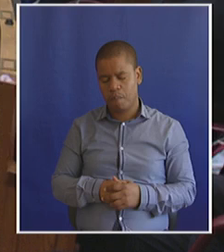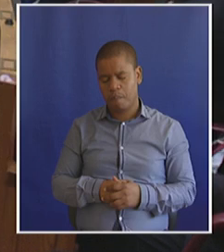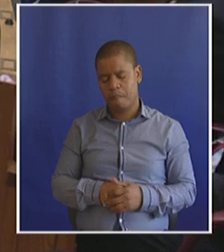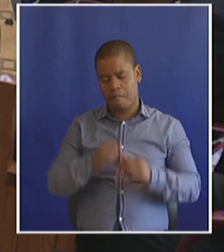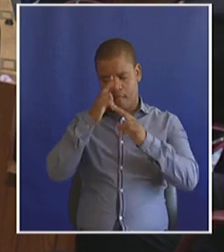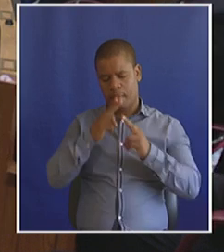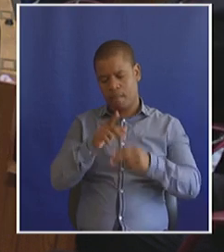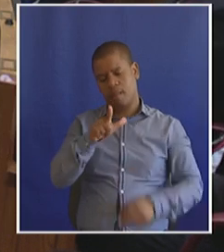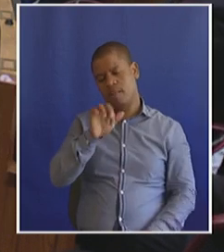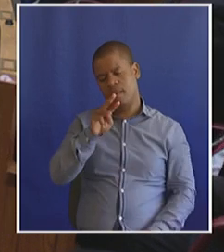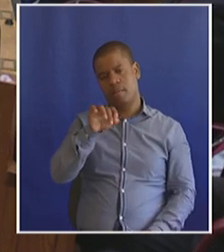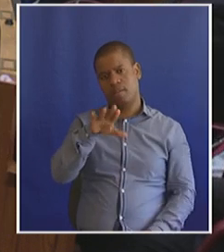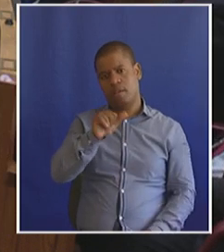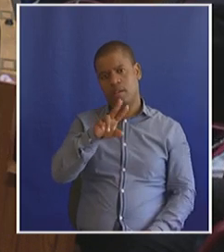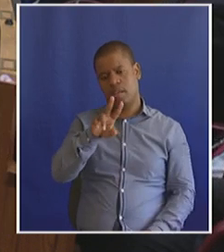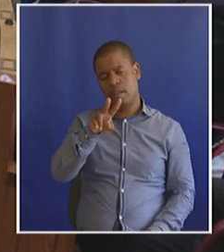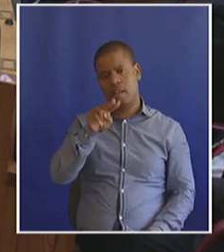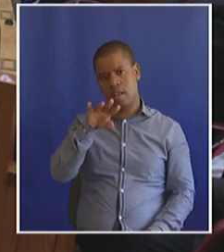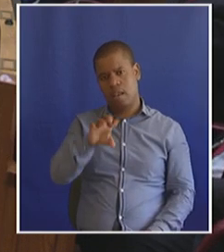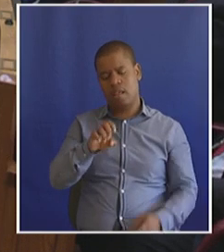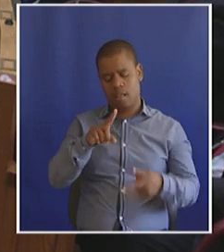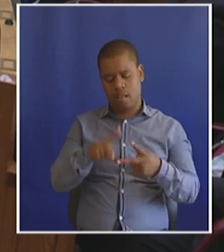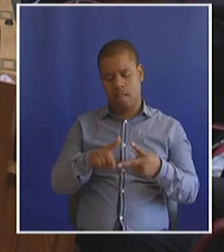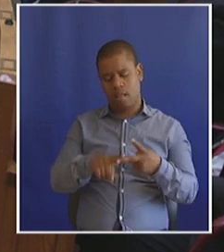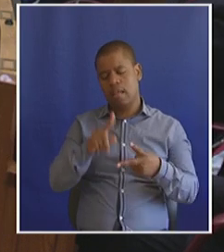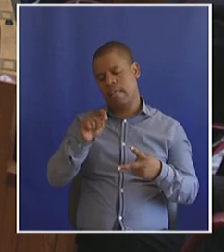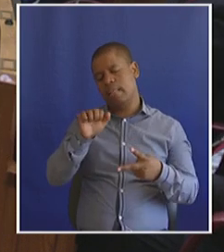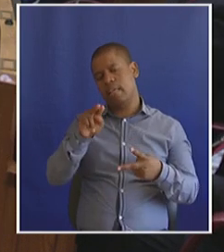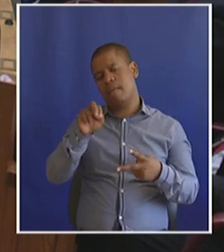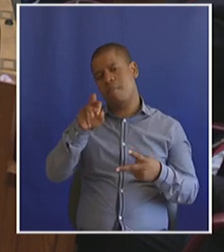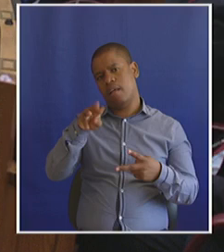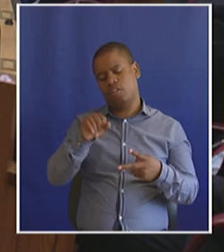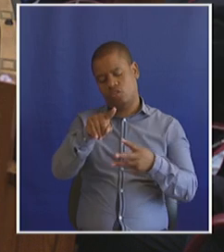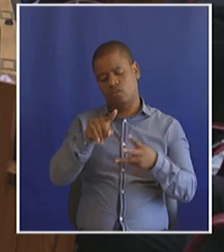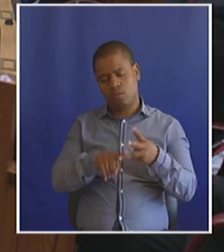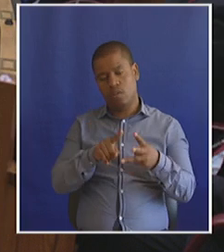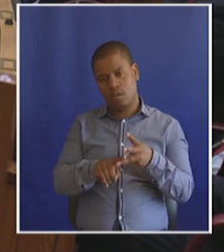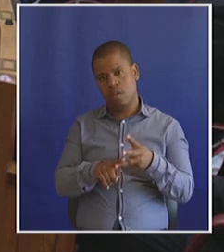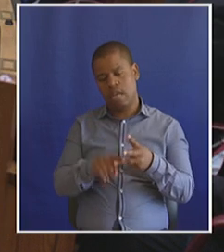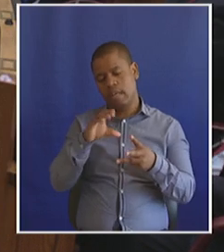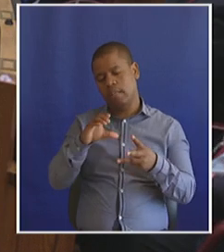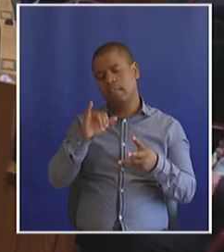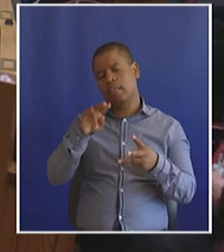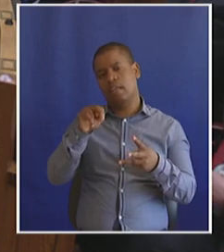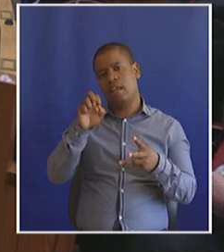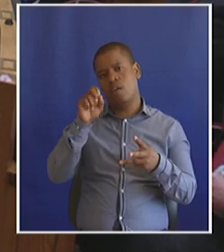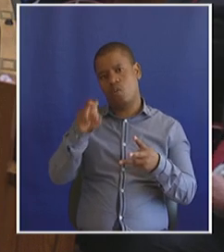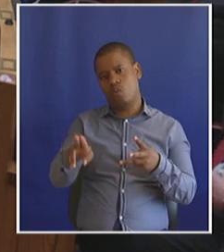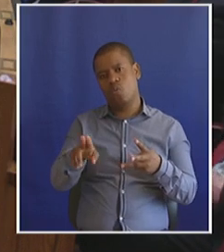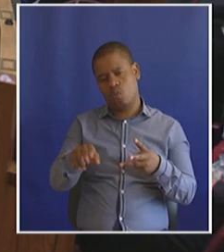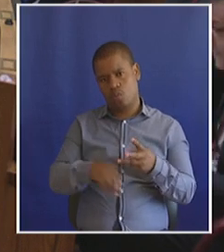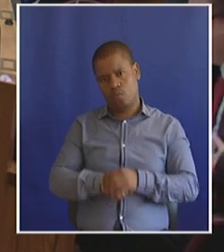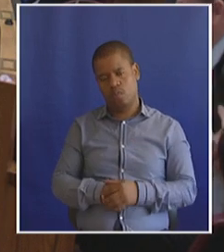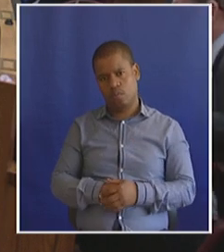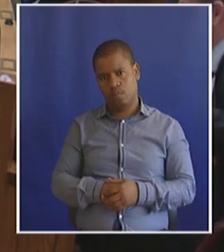Abskachen will be followed by the Honorable Member Tablanche, and the last one will be the Honorable Member Timpi. In that order.